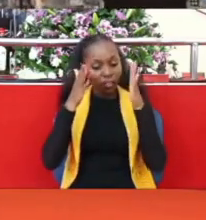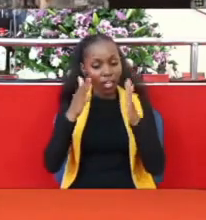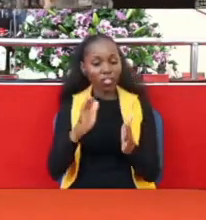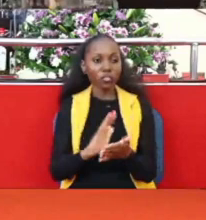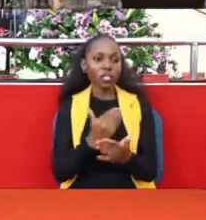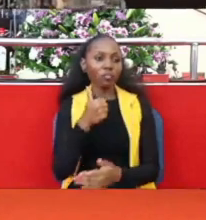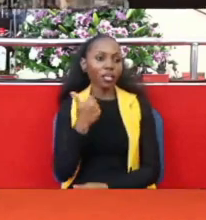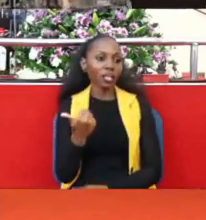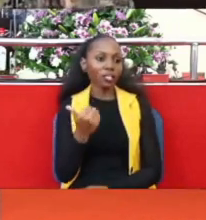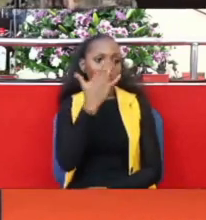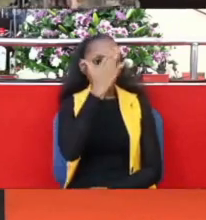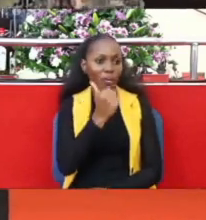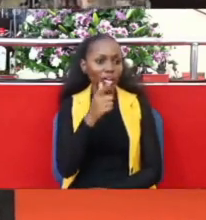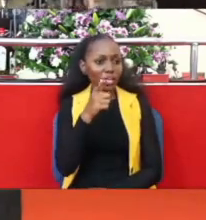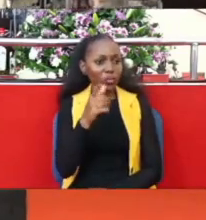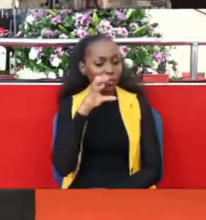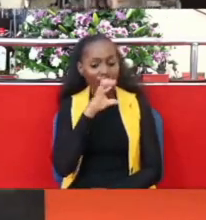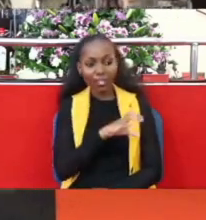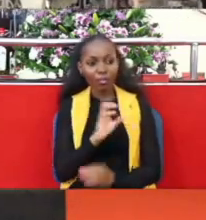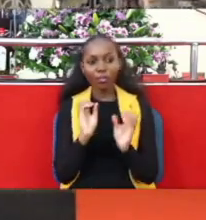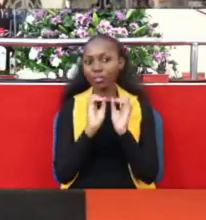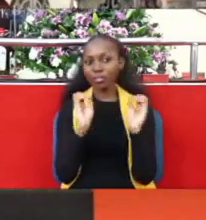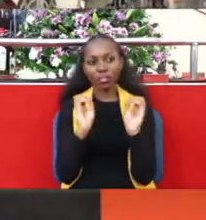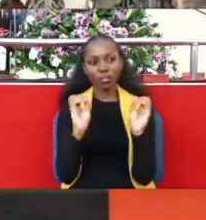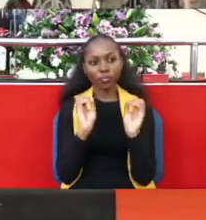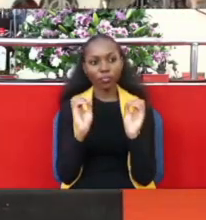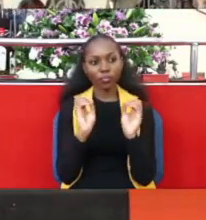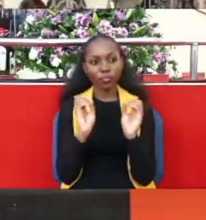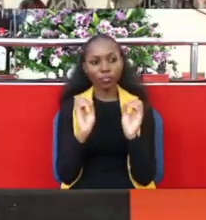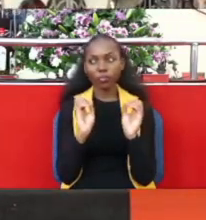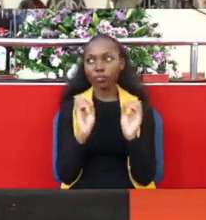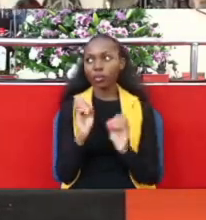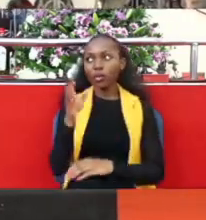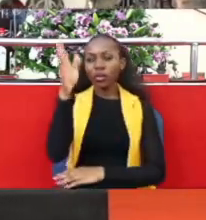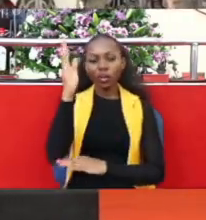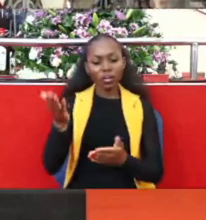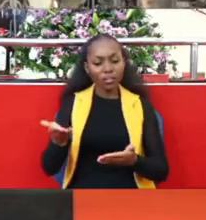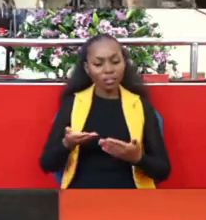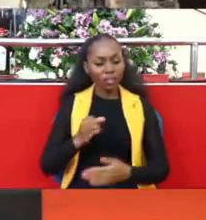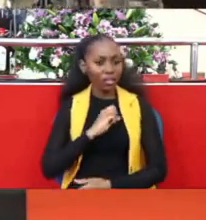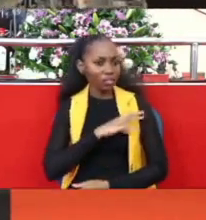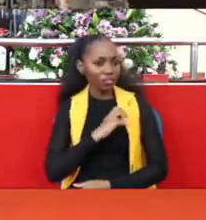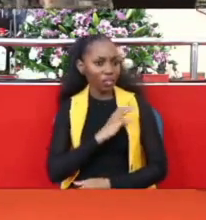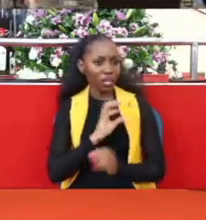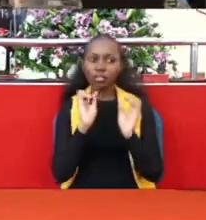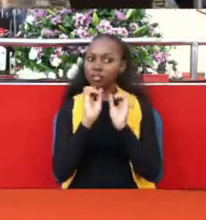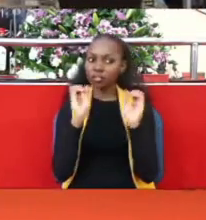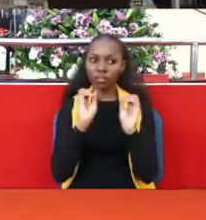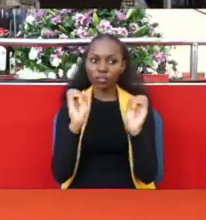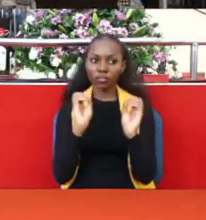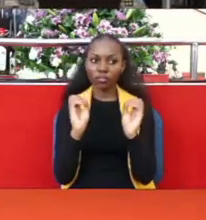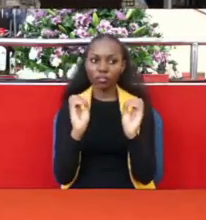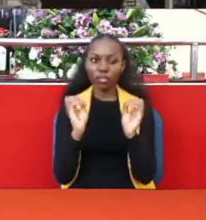not cursable. God has not given us the spirit of fear. He has given you and I